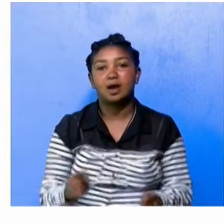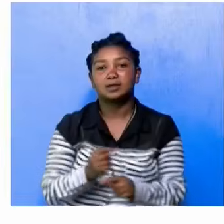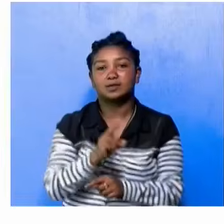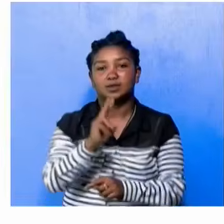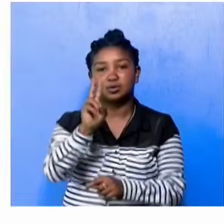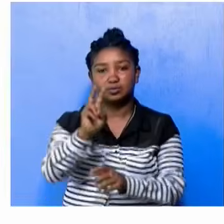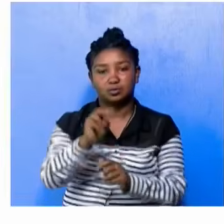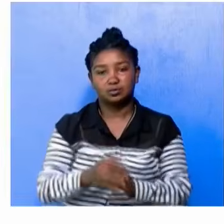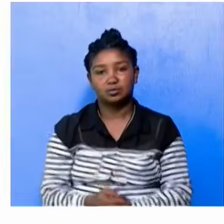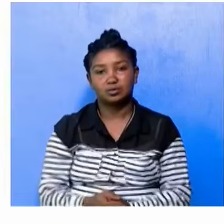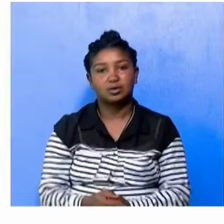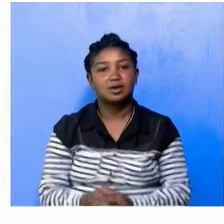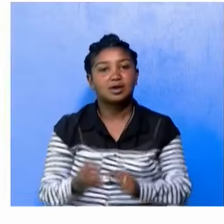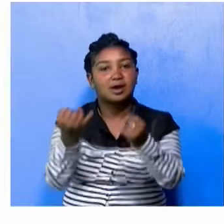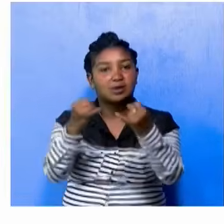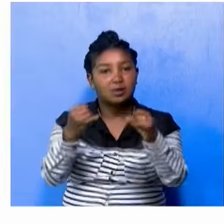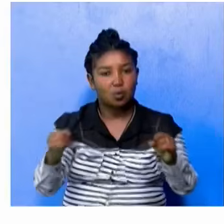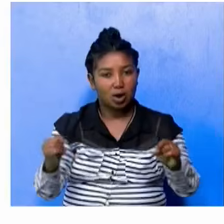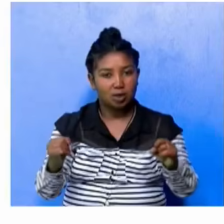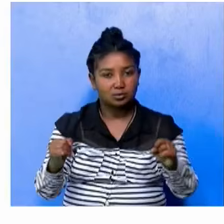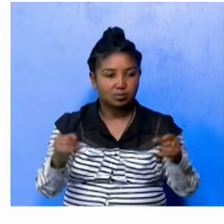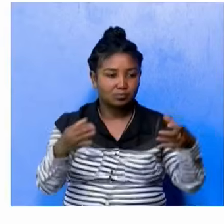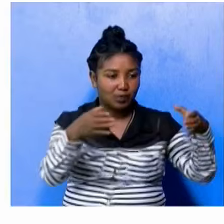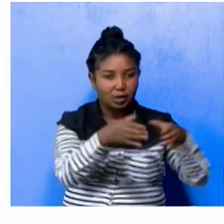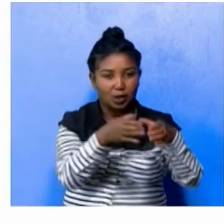2. Categorize.